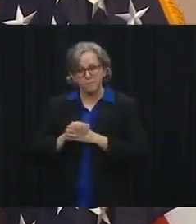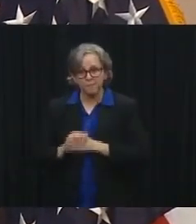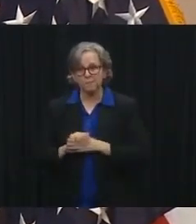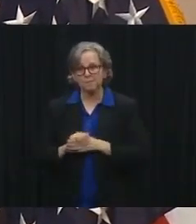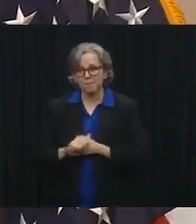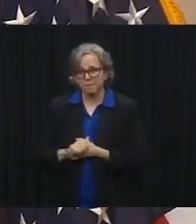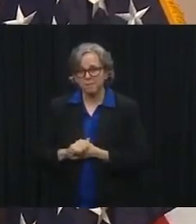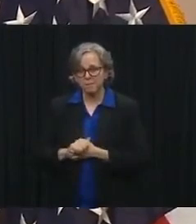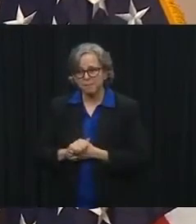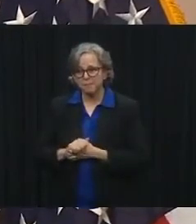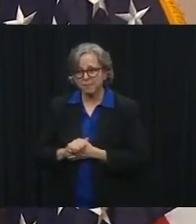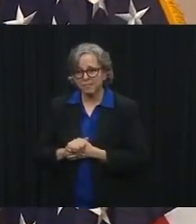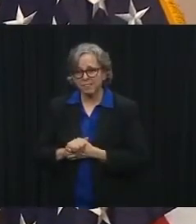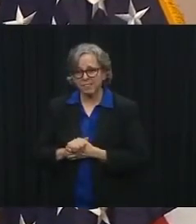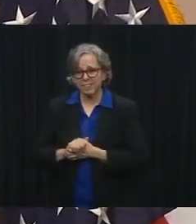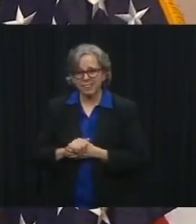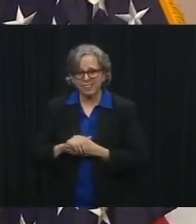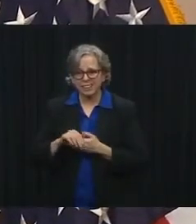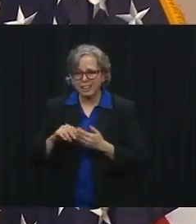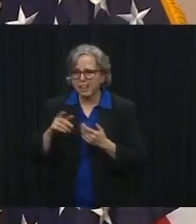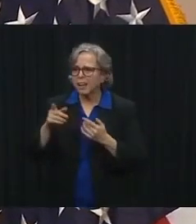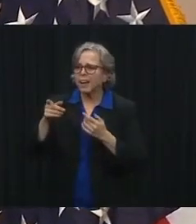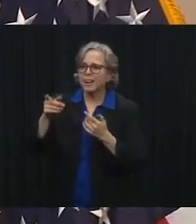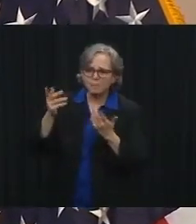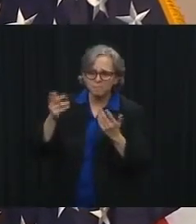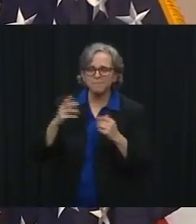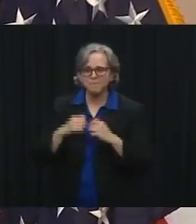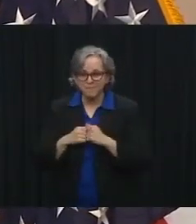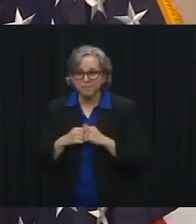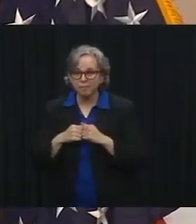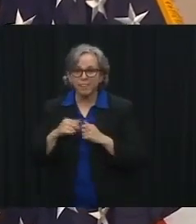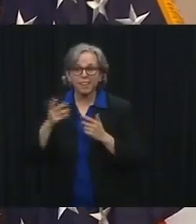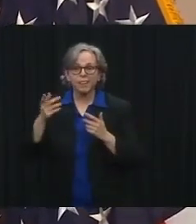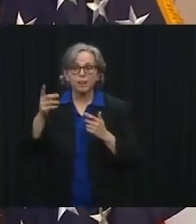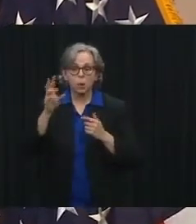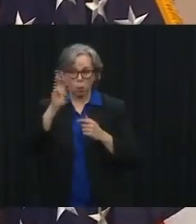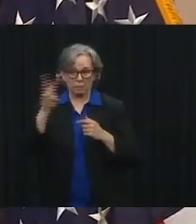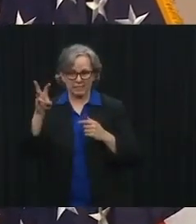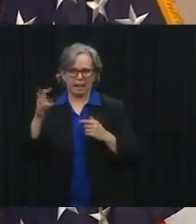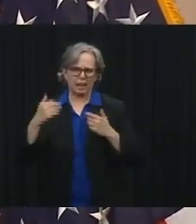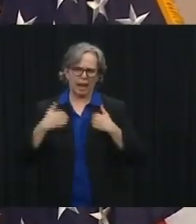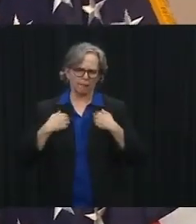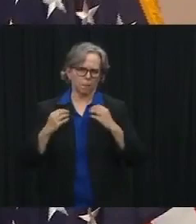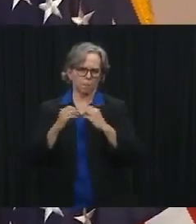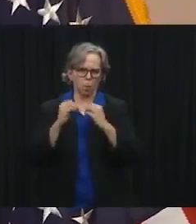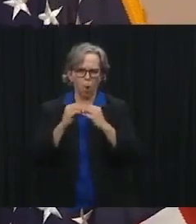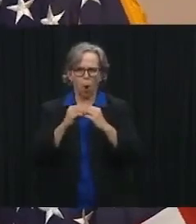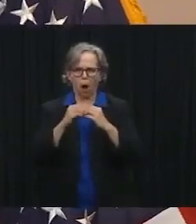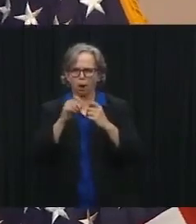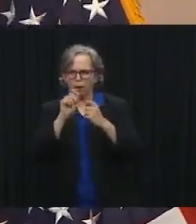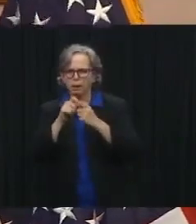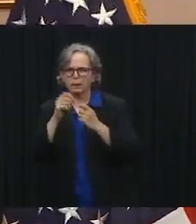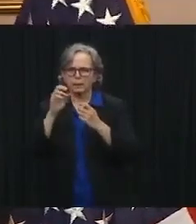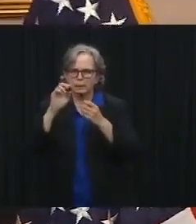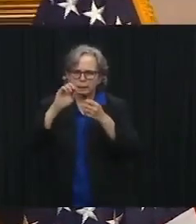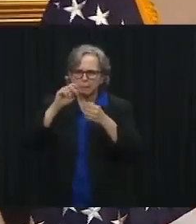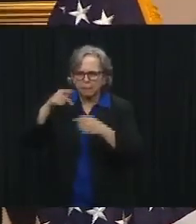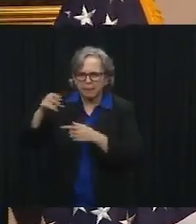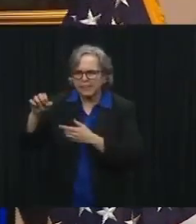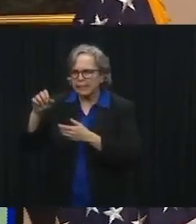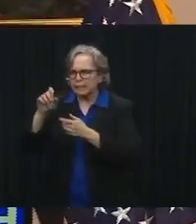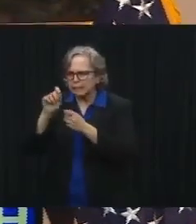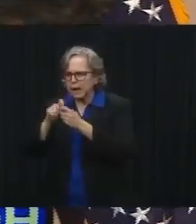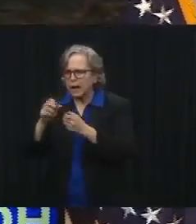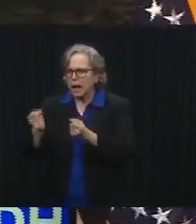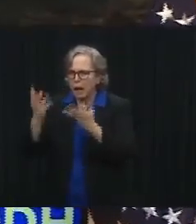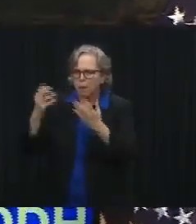Is that the last slide? We also have on our website what that entailed, what actual amounts of PPE. I think we have to